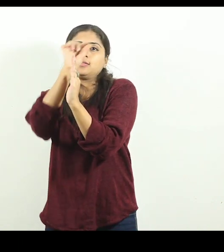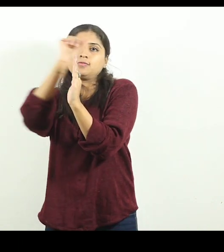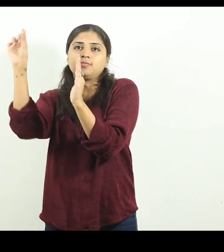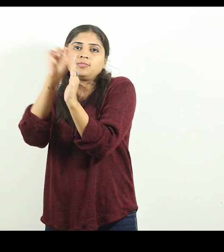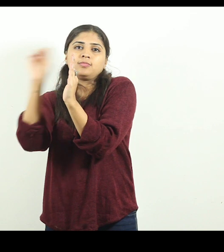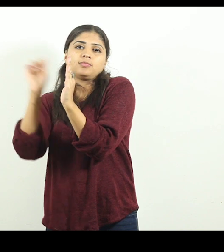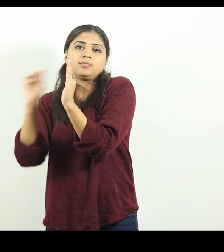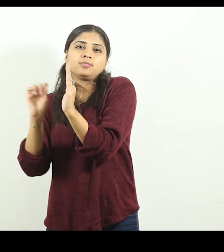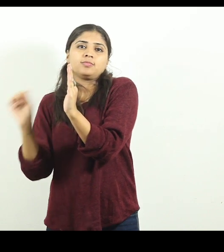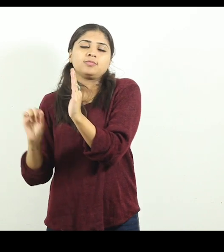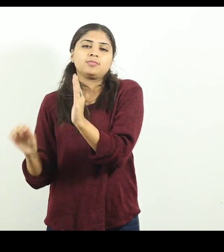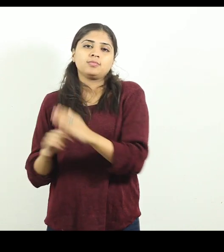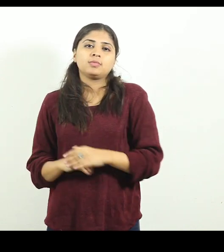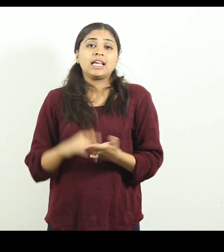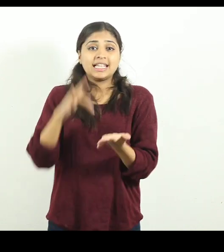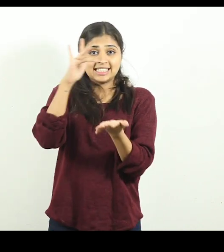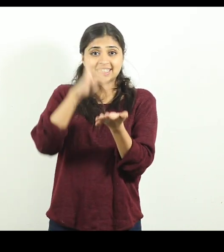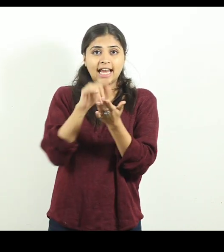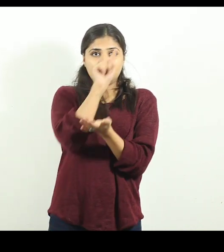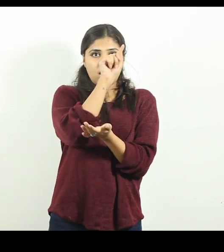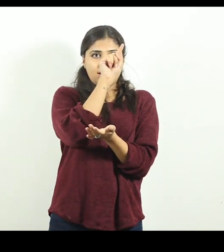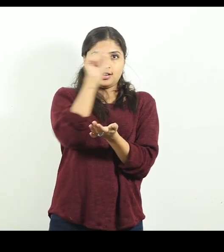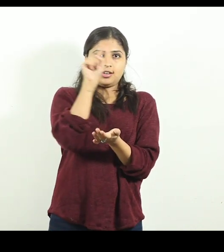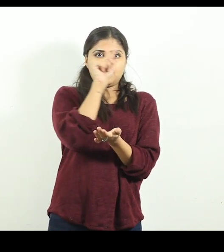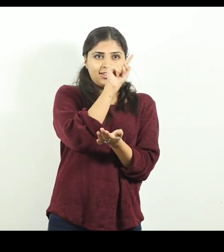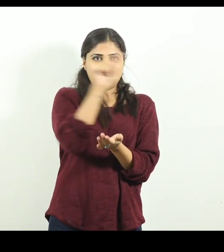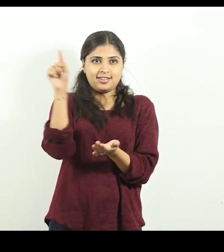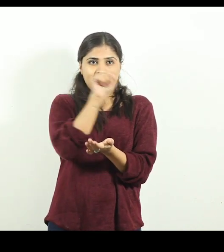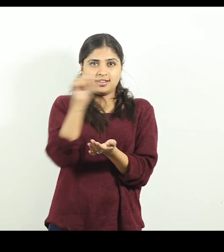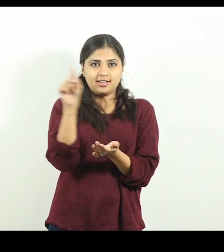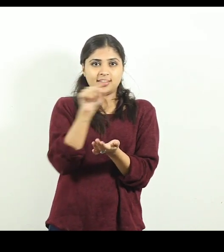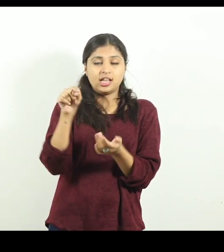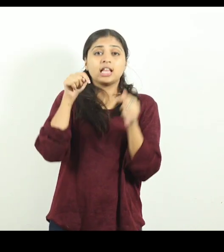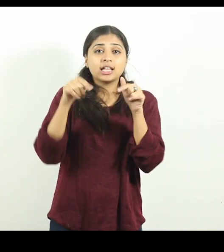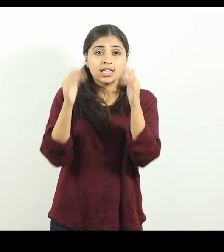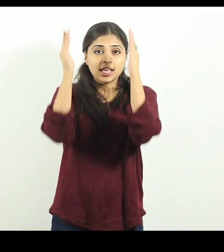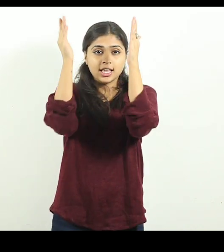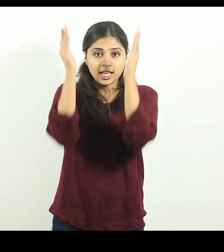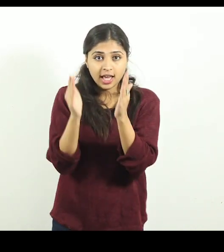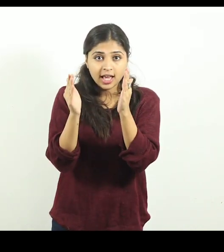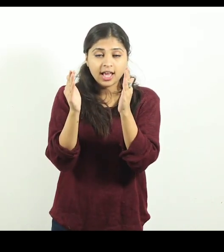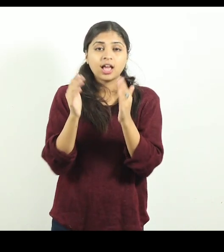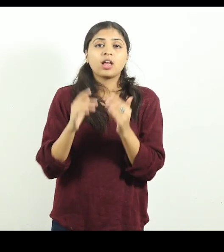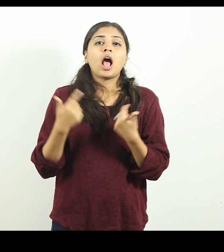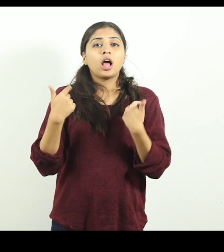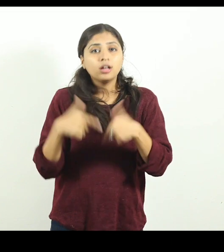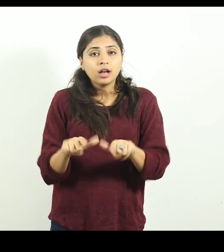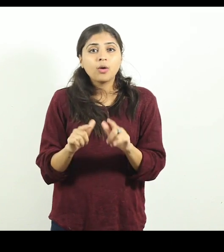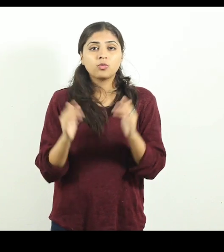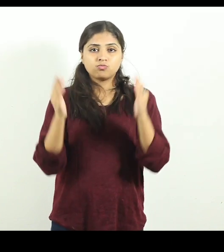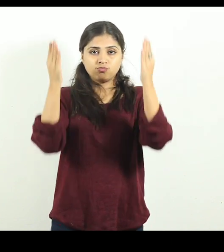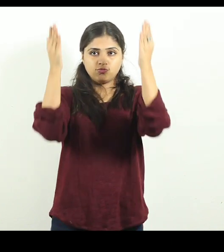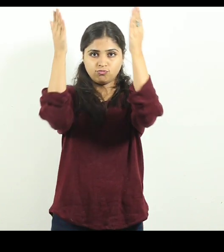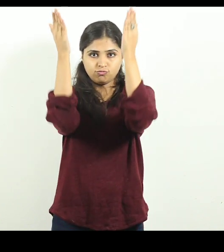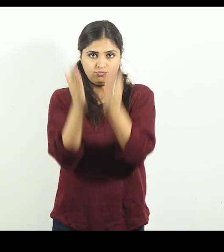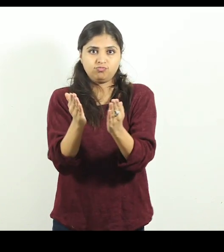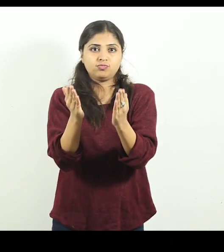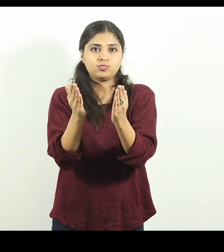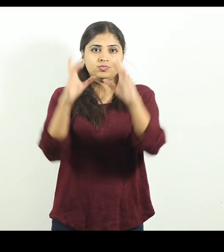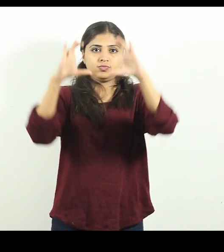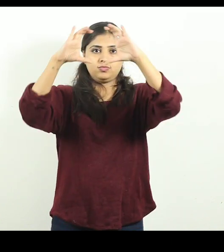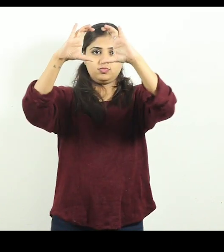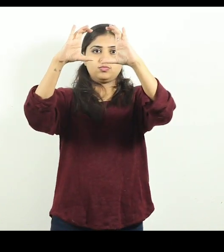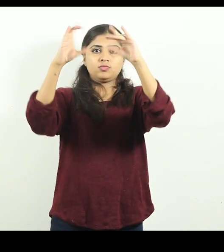even right side. Center justification. A feature when activated will align the text horizontally on both